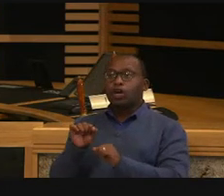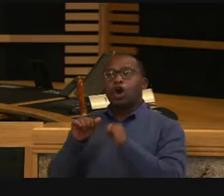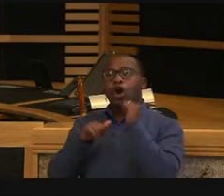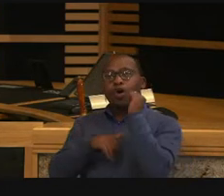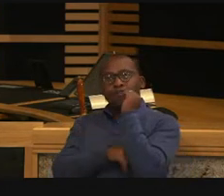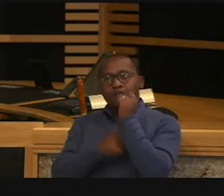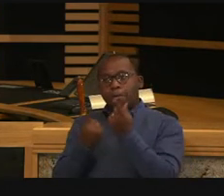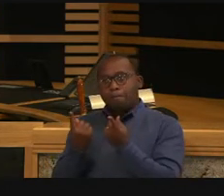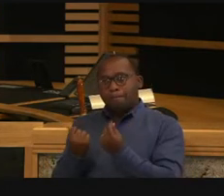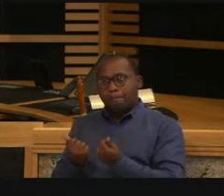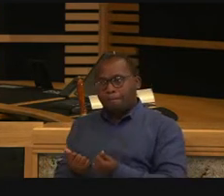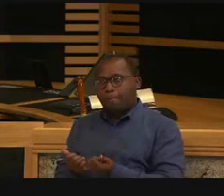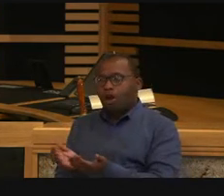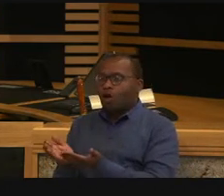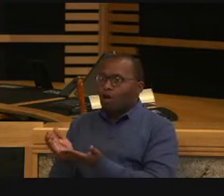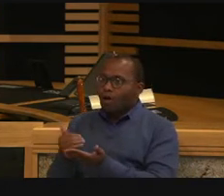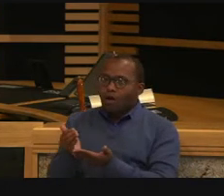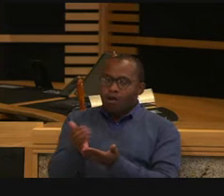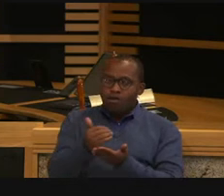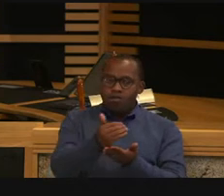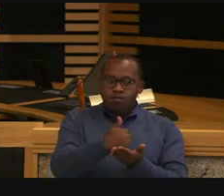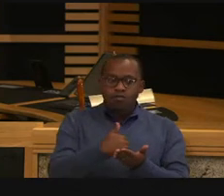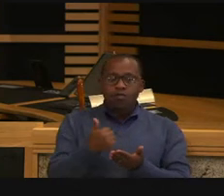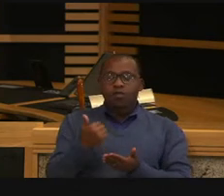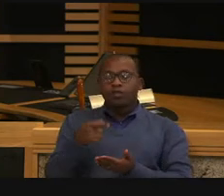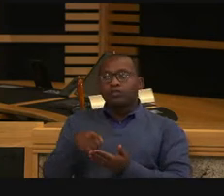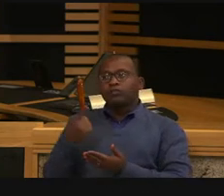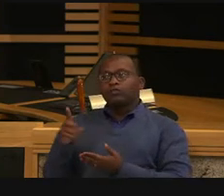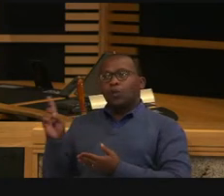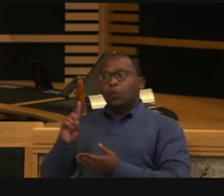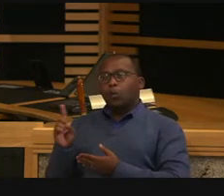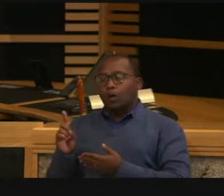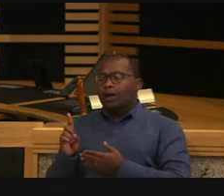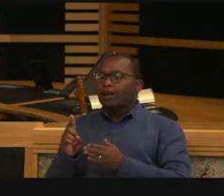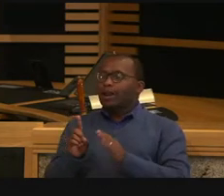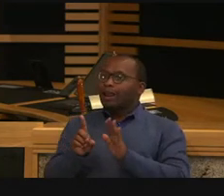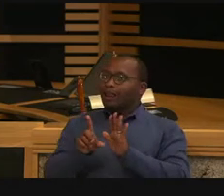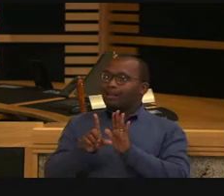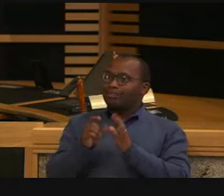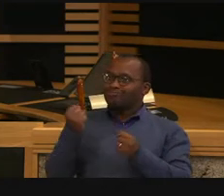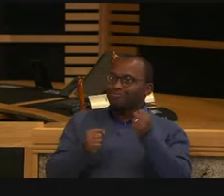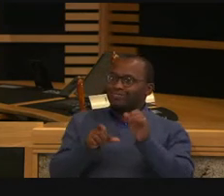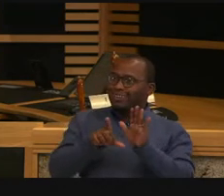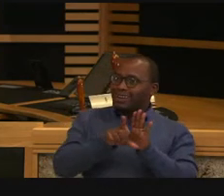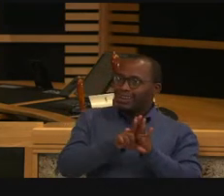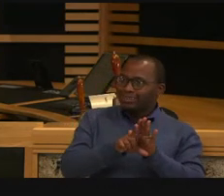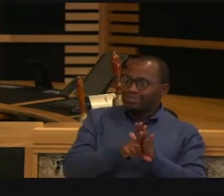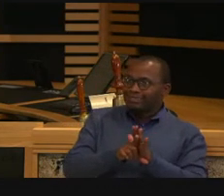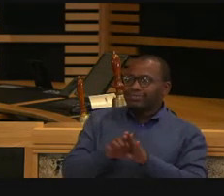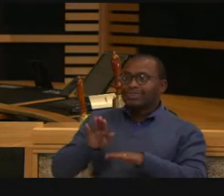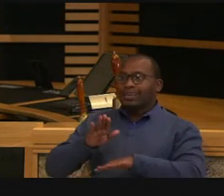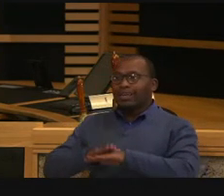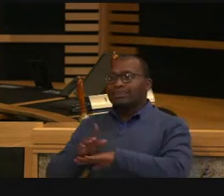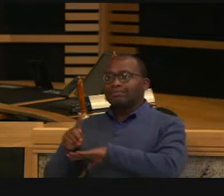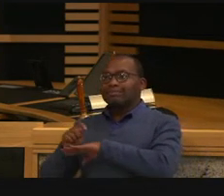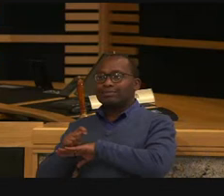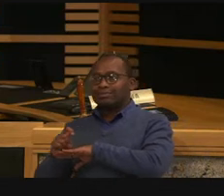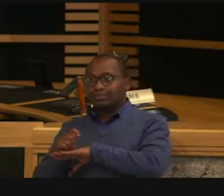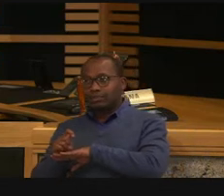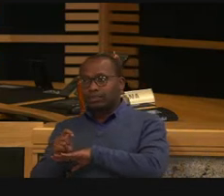of the licenses and testing, which are using machinery that some of them is bought by the